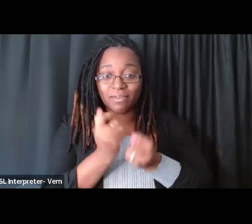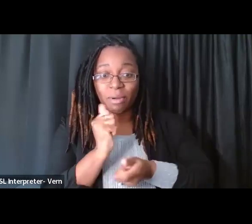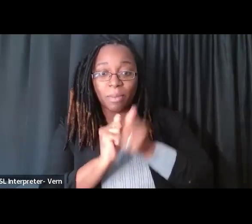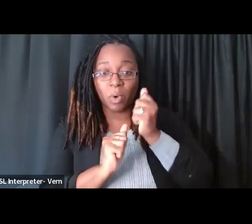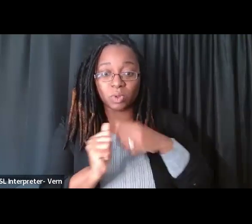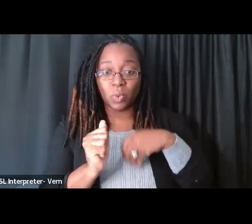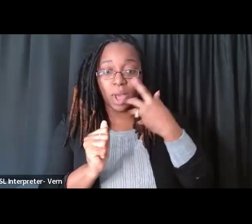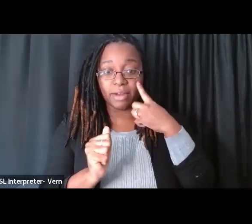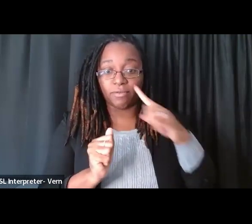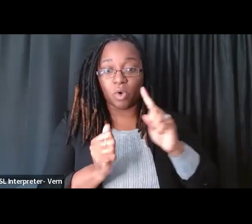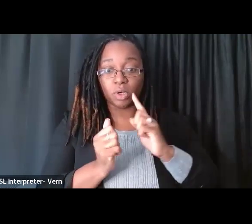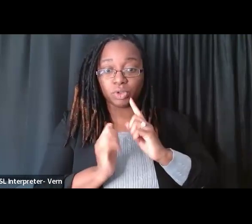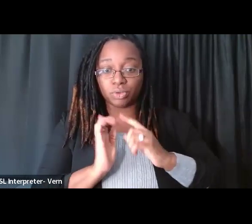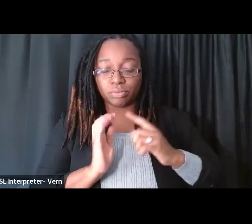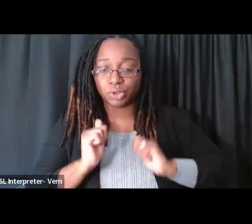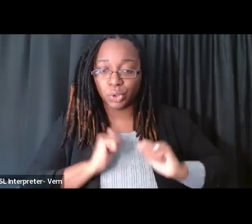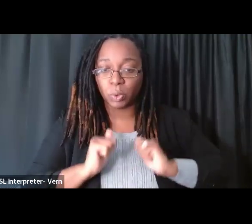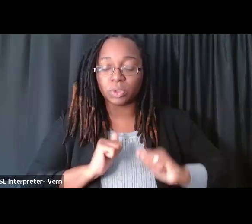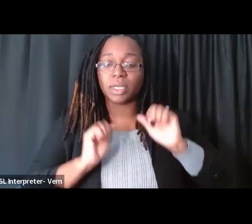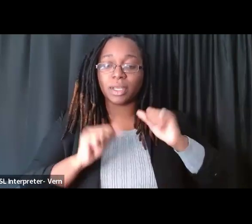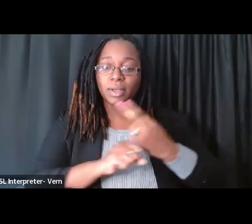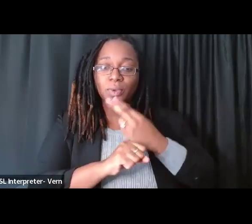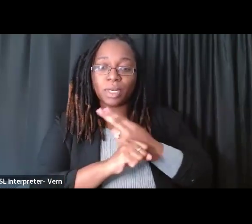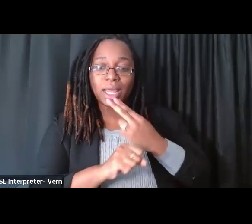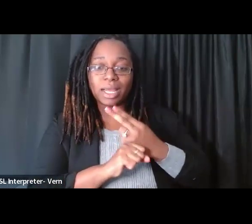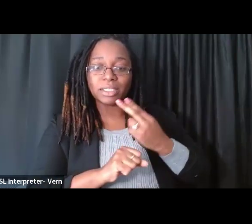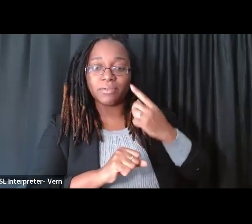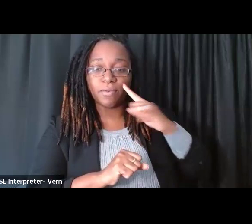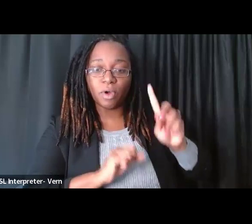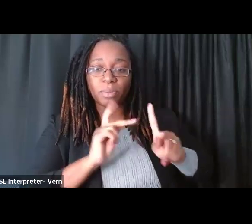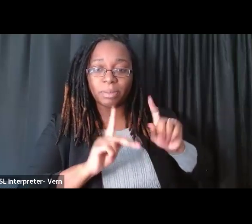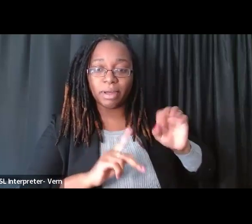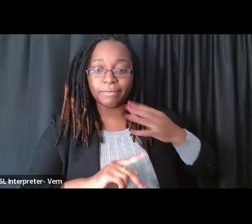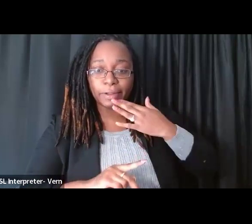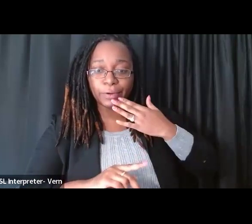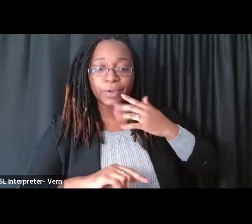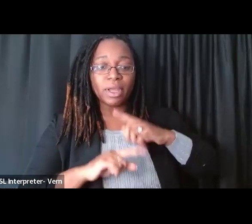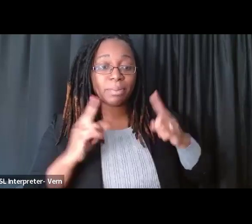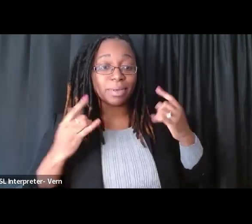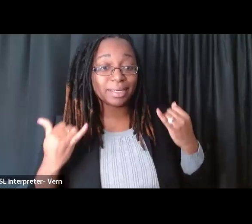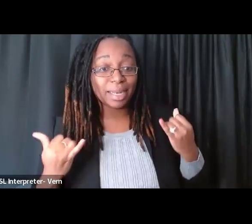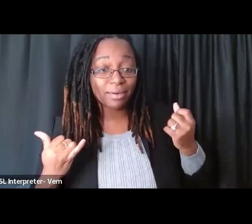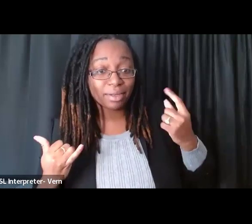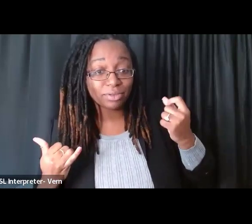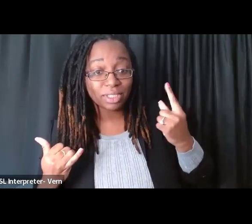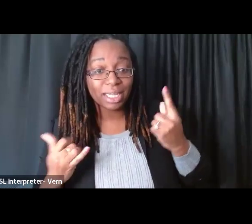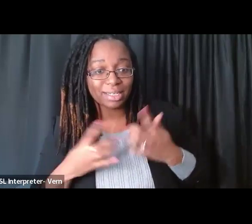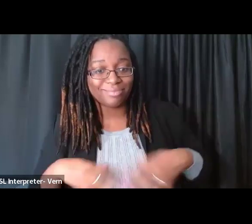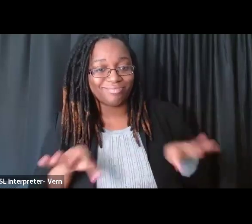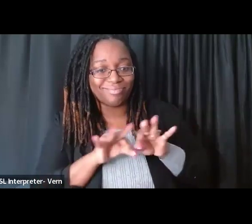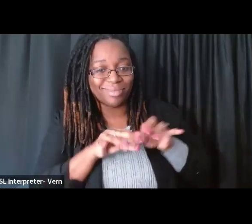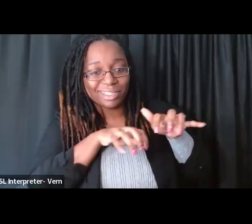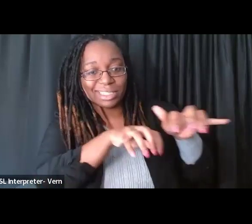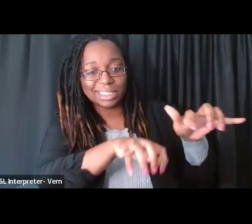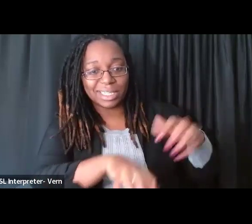an environment that incorporates consent. That is not to say that a white choreographer should never work in a global majority show, but